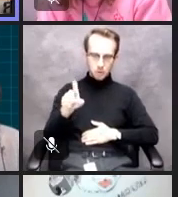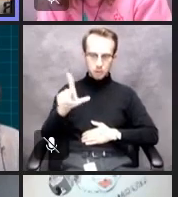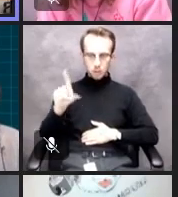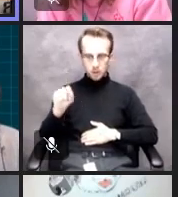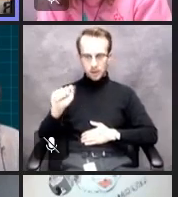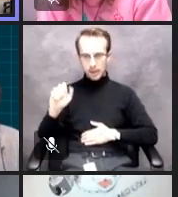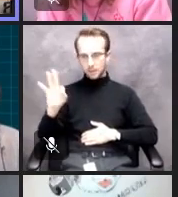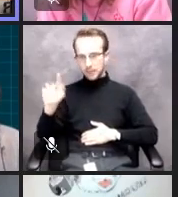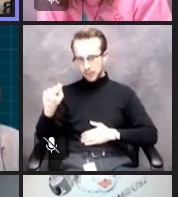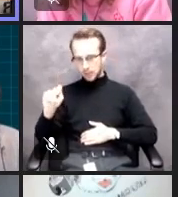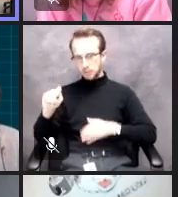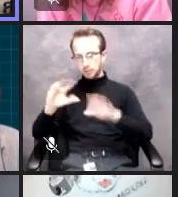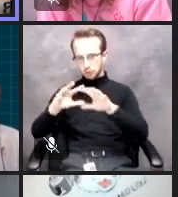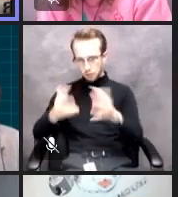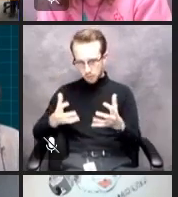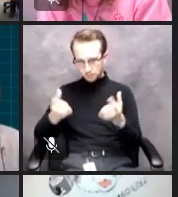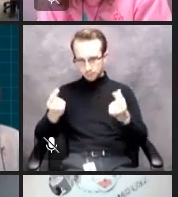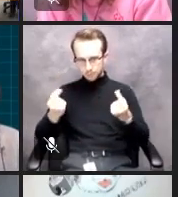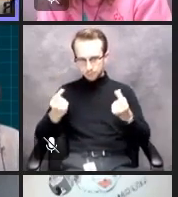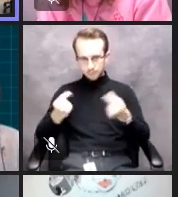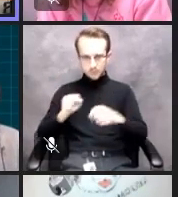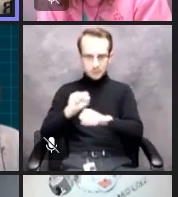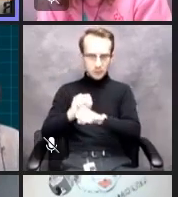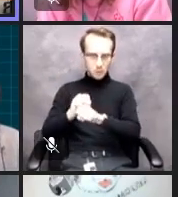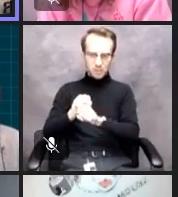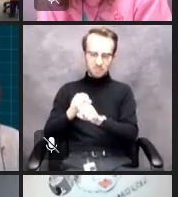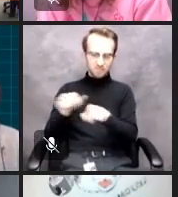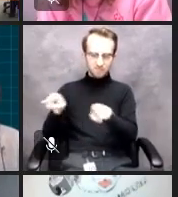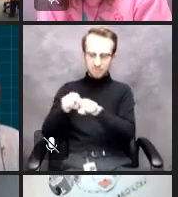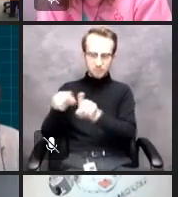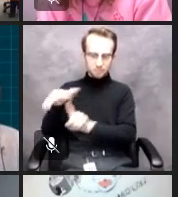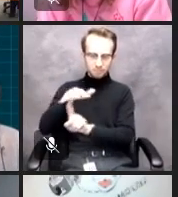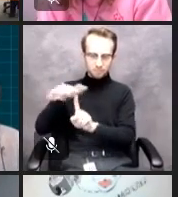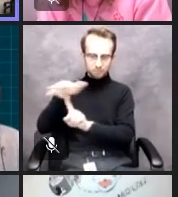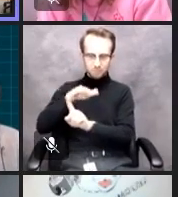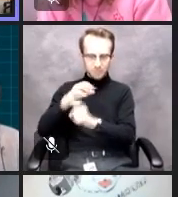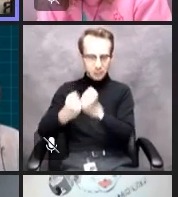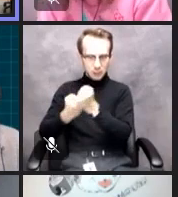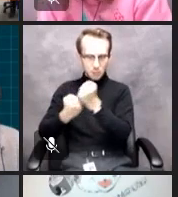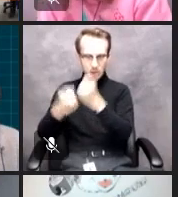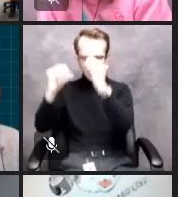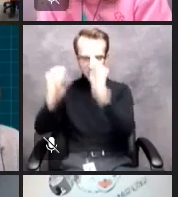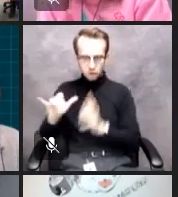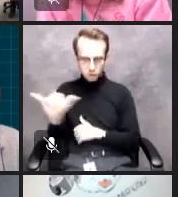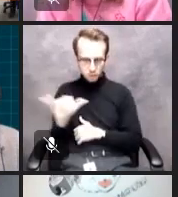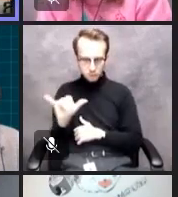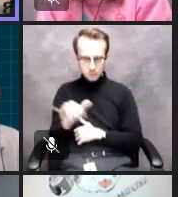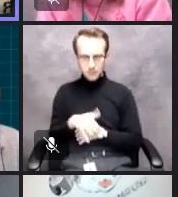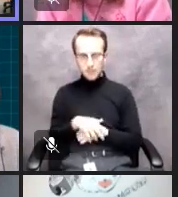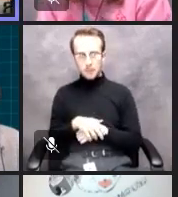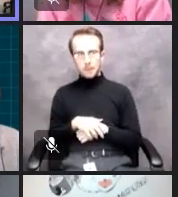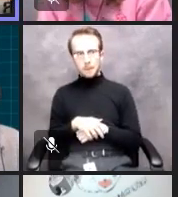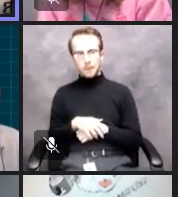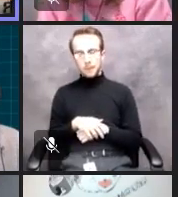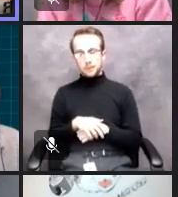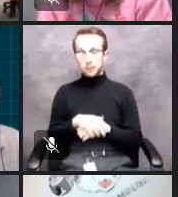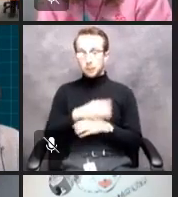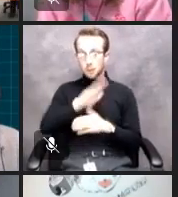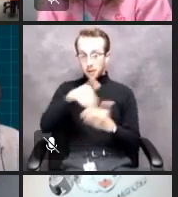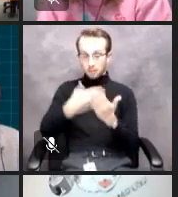AFT group that is working in a similar space as supporting teachers as well. So all of them will